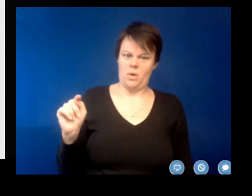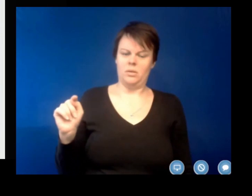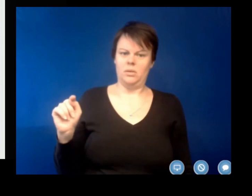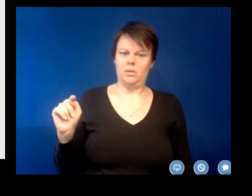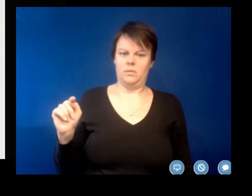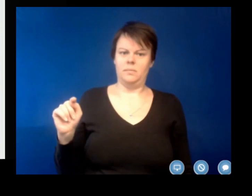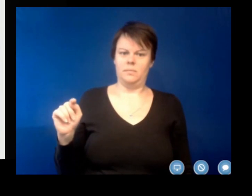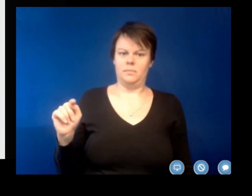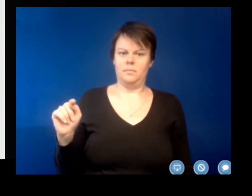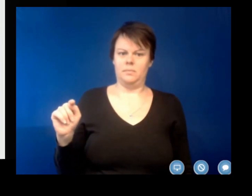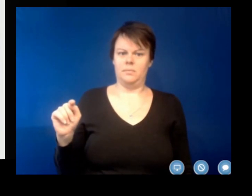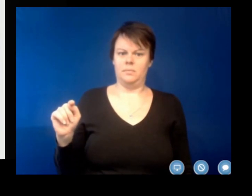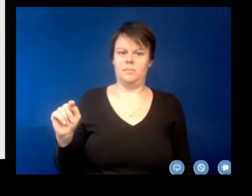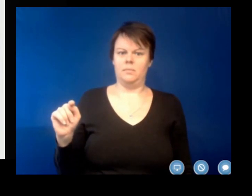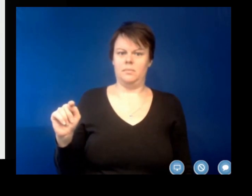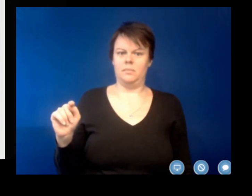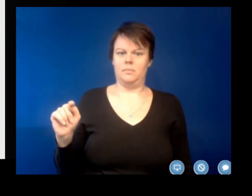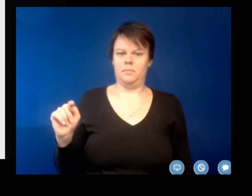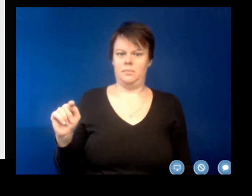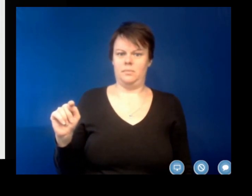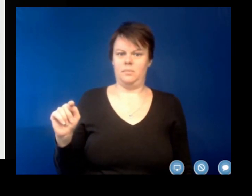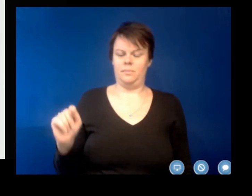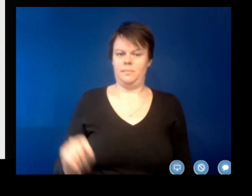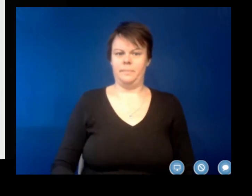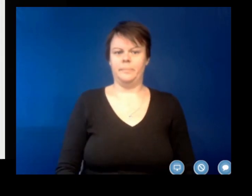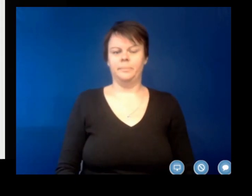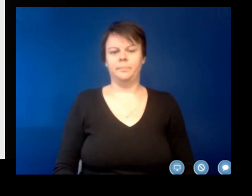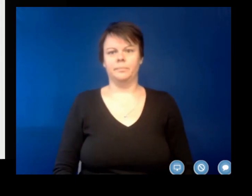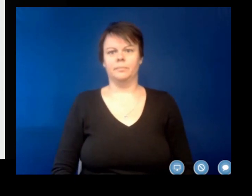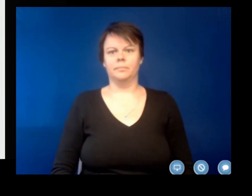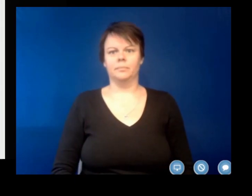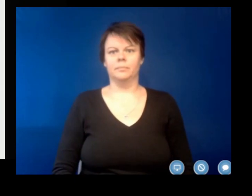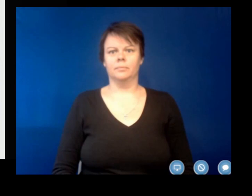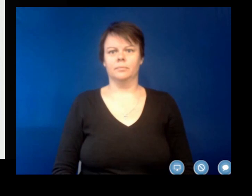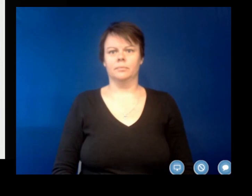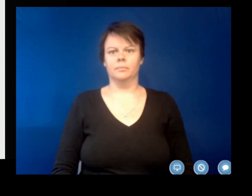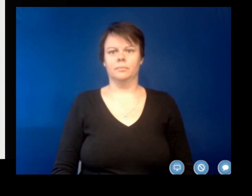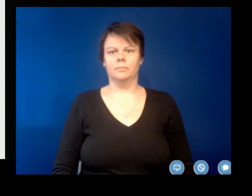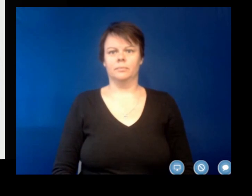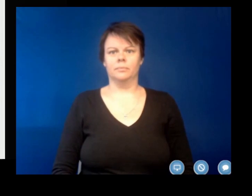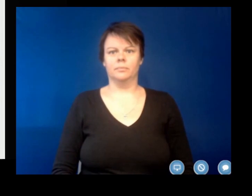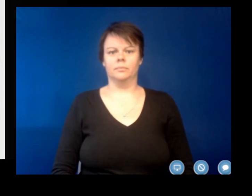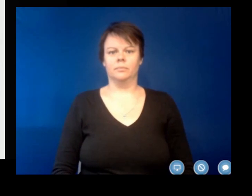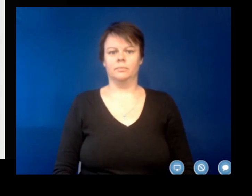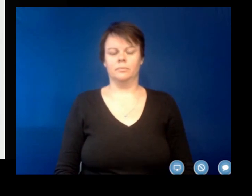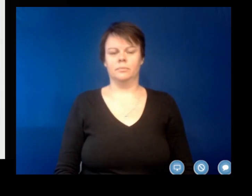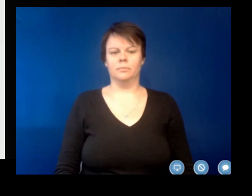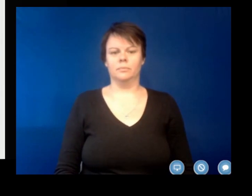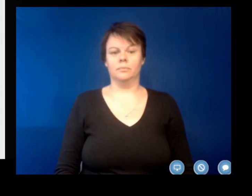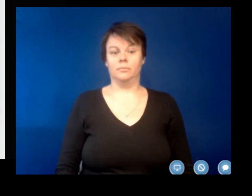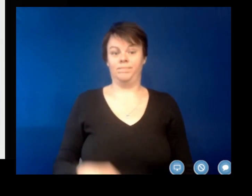abstract social spaces. And depending from this orientation, people had been acting either by